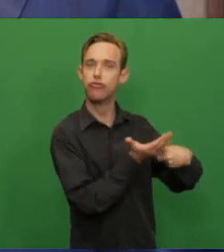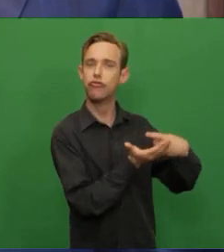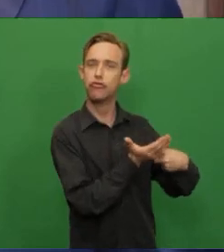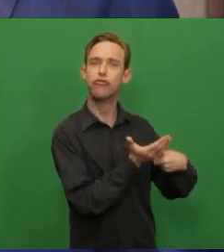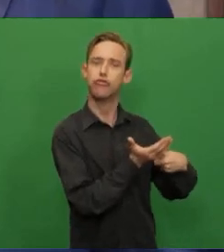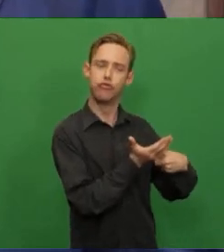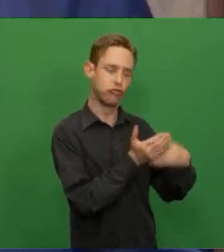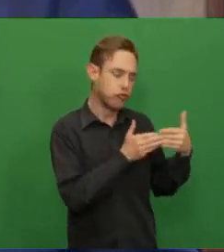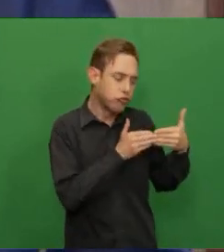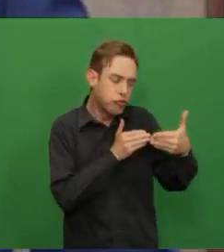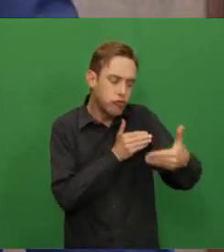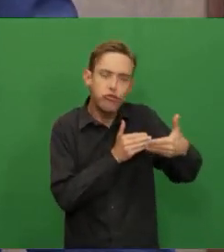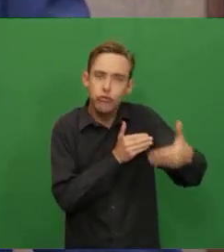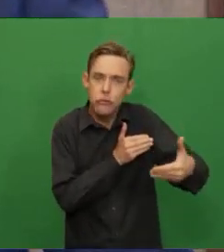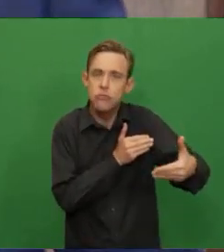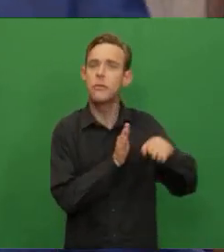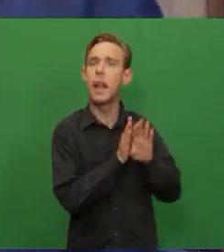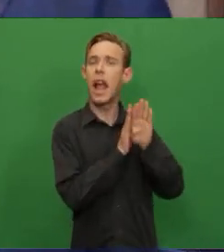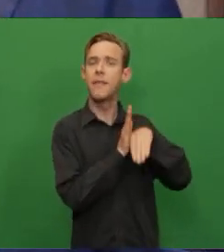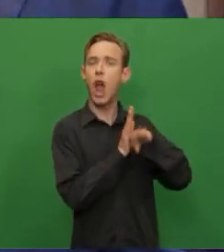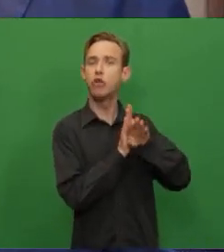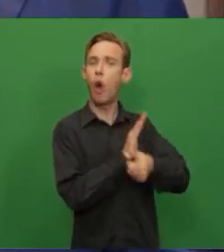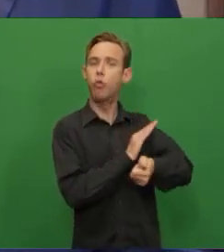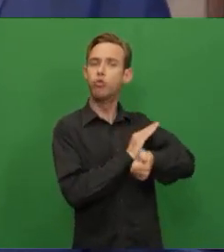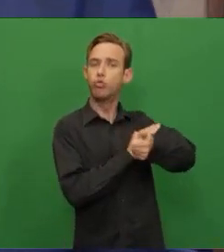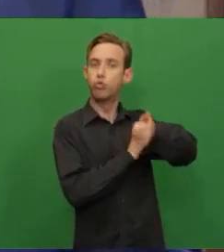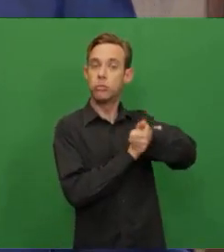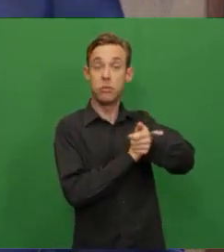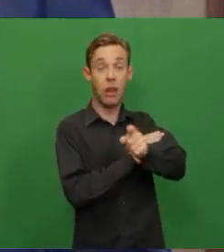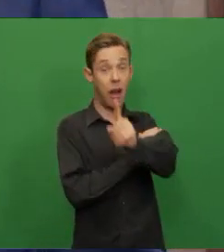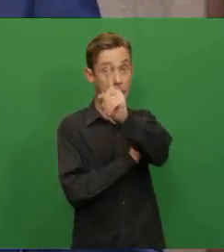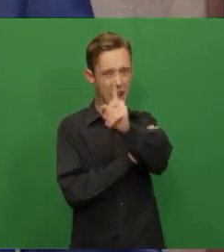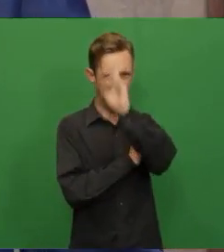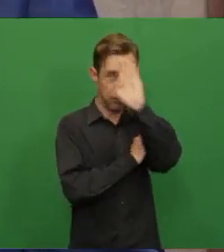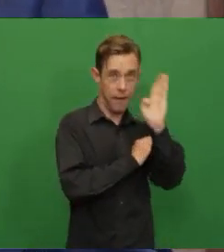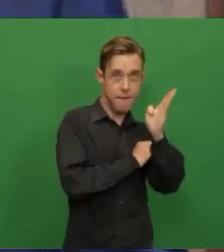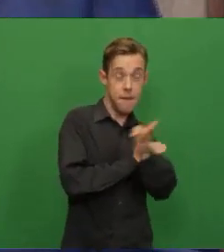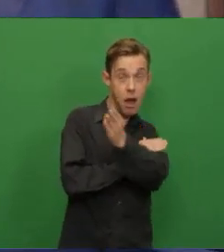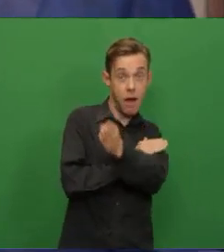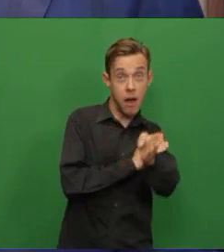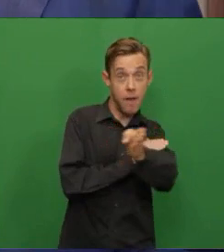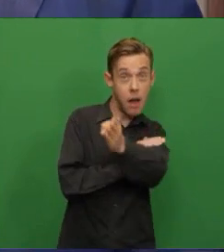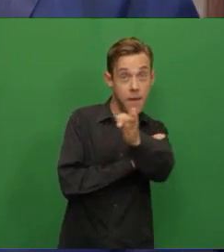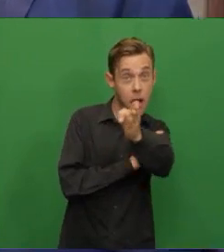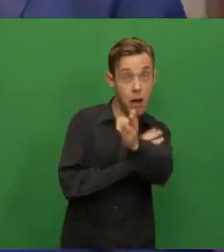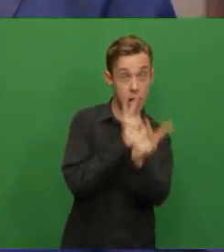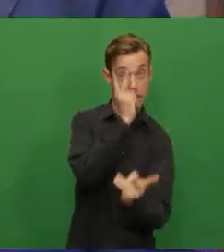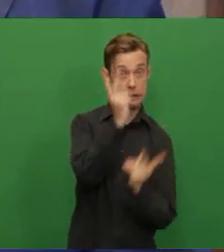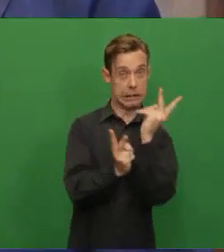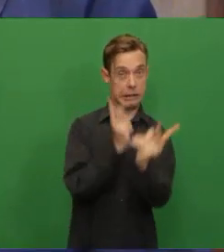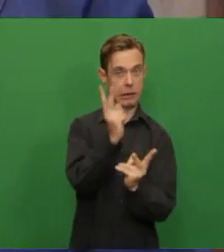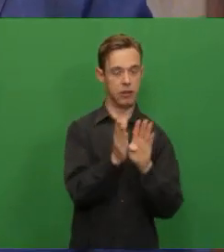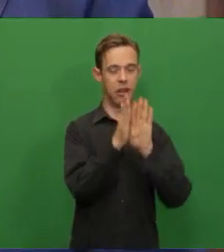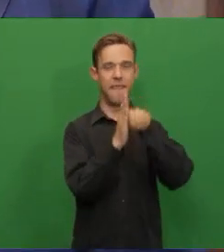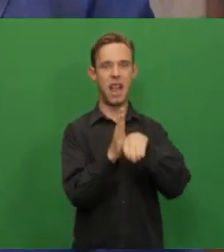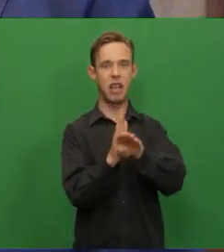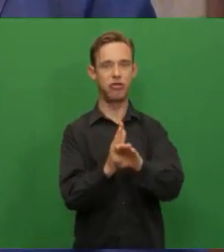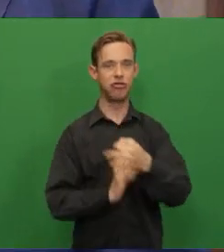outlook has improved. However, the longer-term risks to the inflation outlook remain